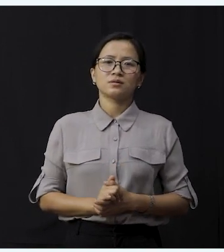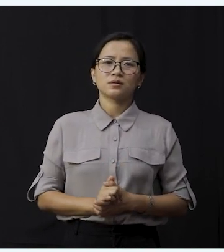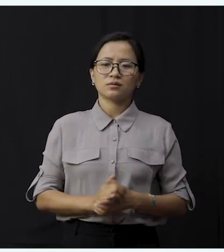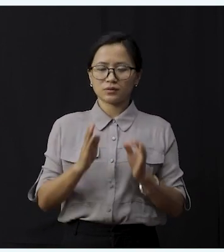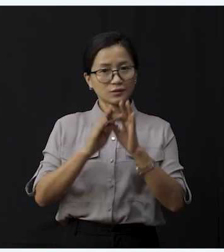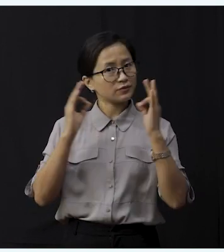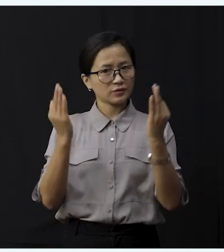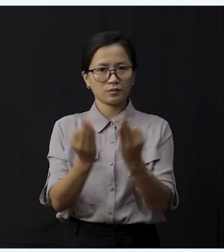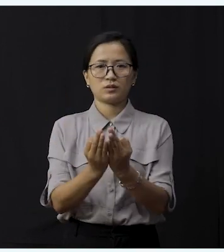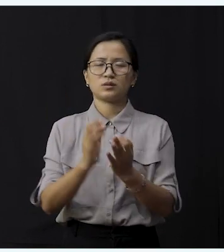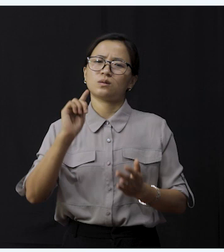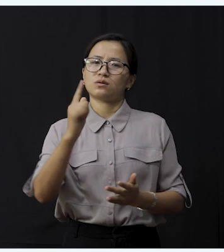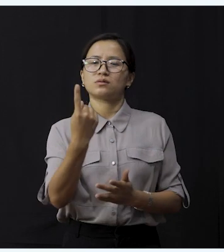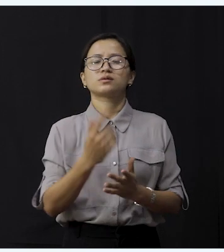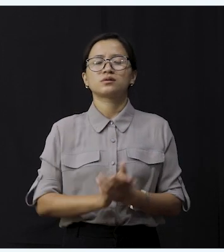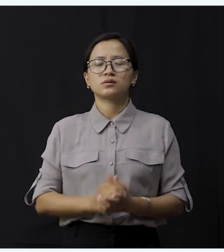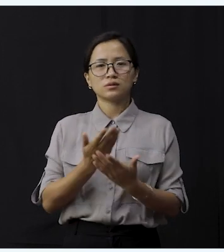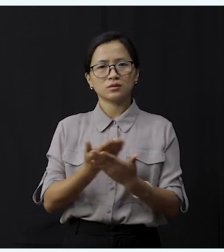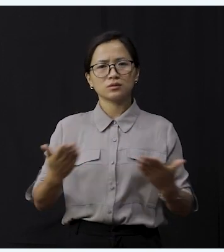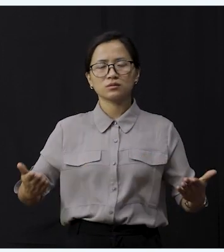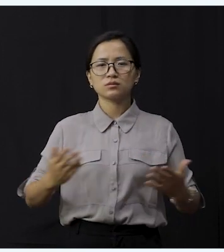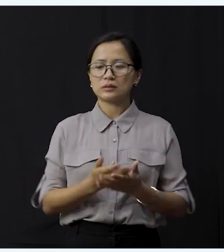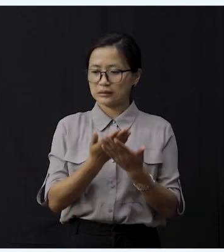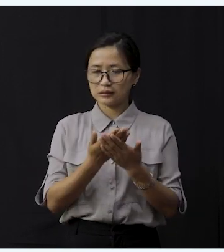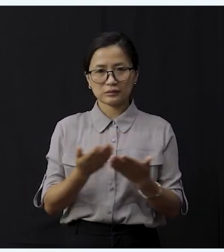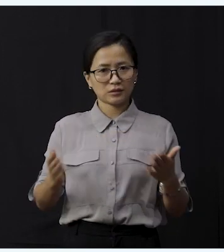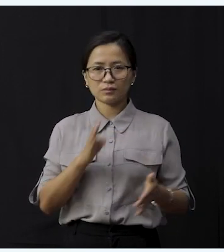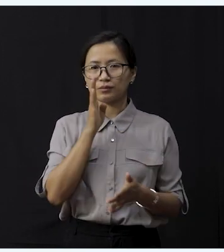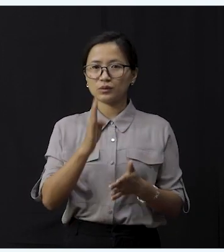your family only. Okay, the things that belongs to